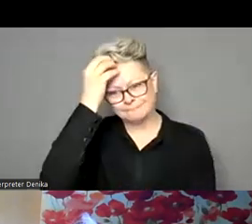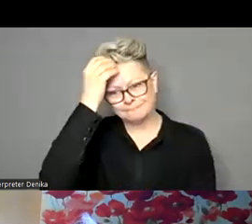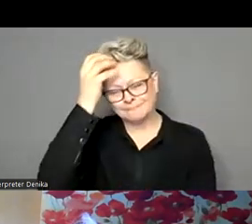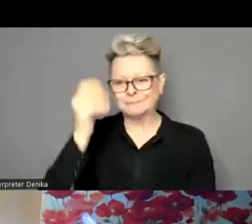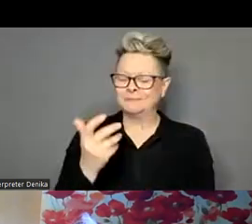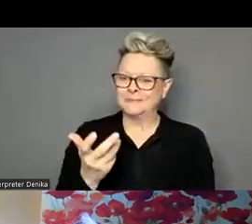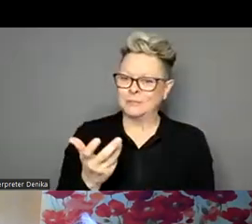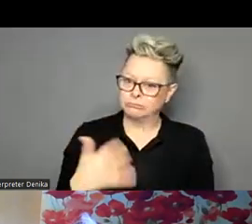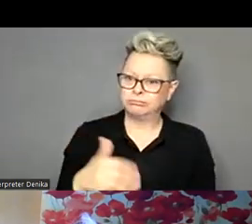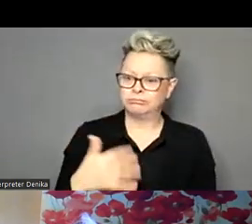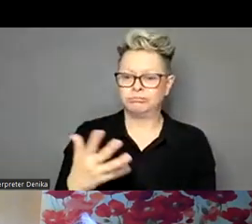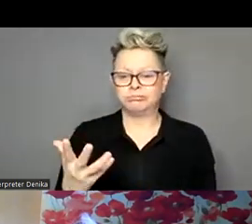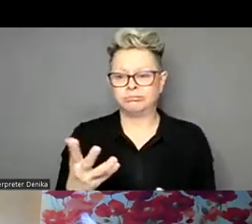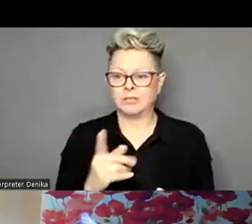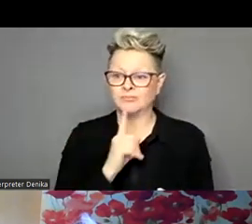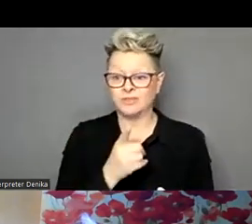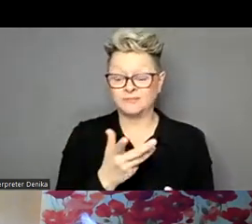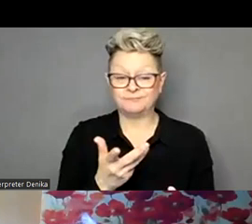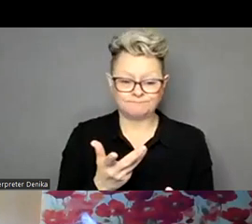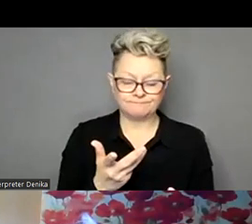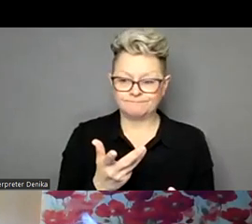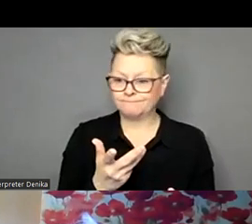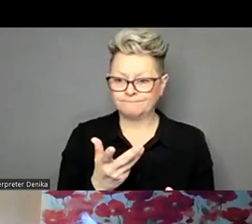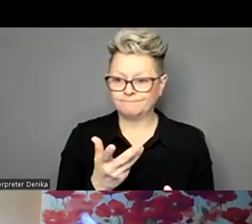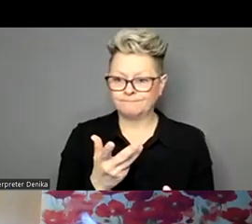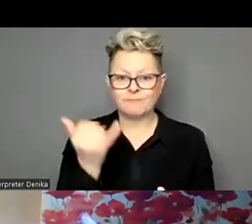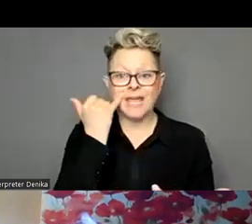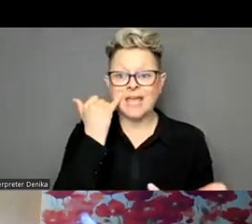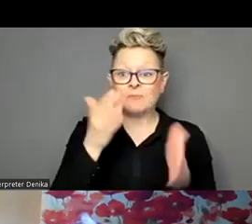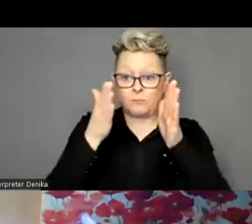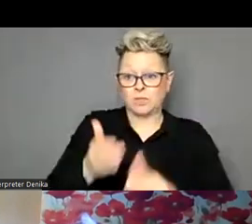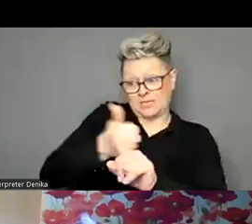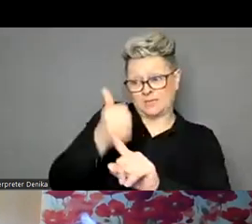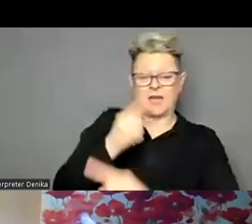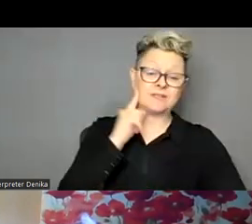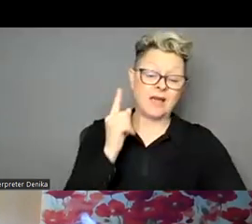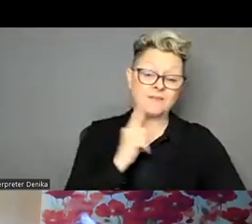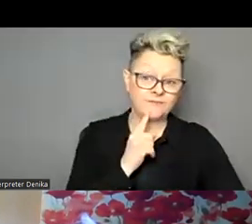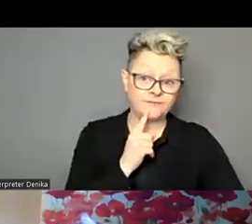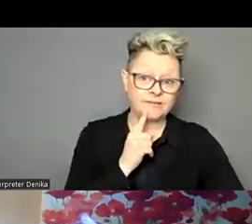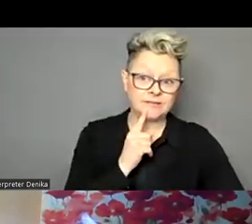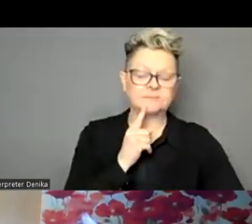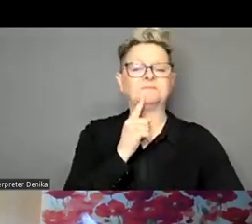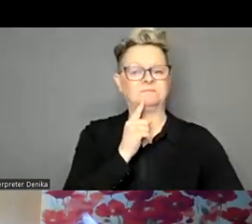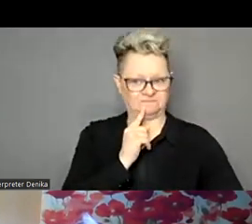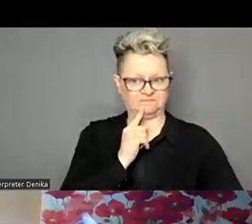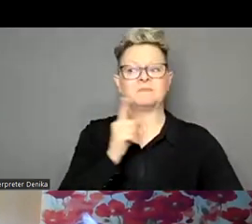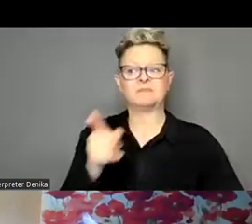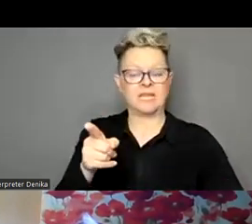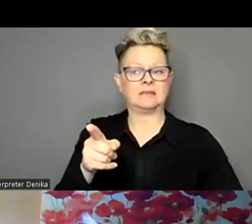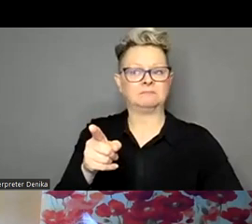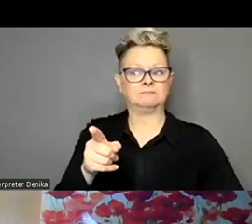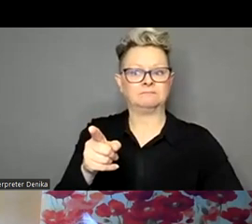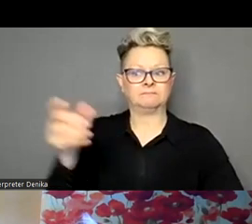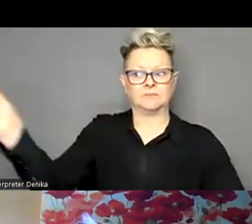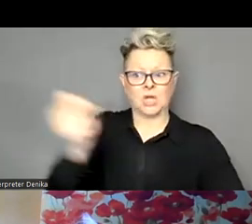So I would say a person who is deaf should consider hiring a lawyer, like to